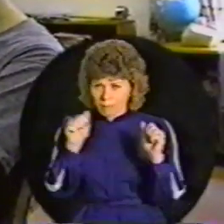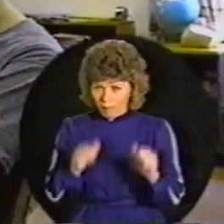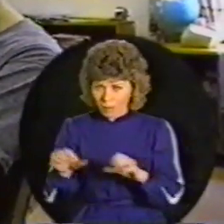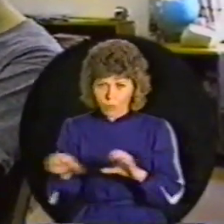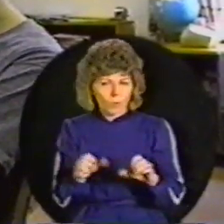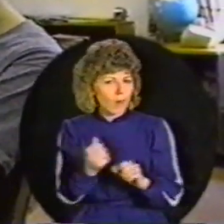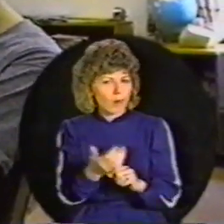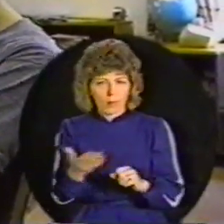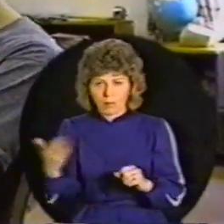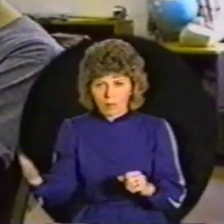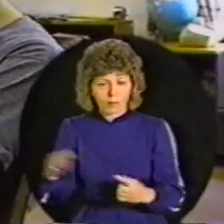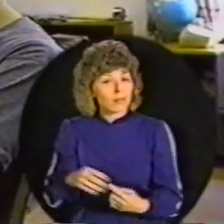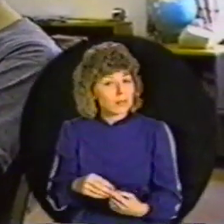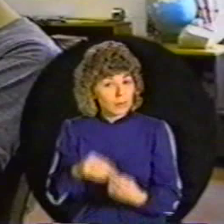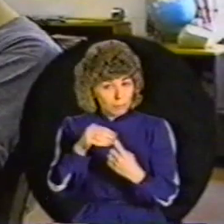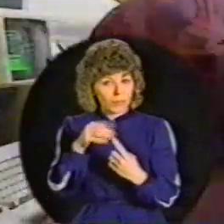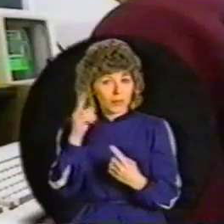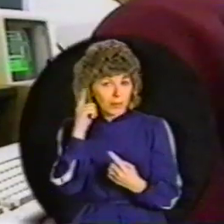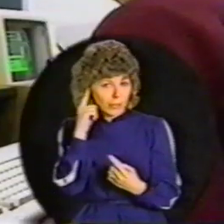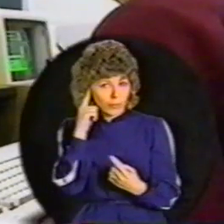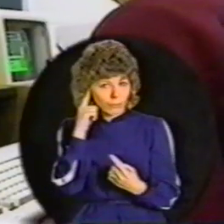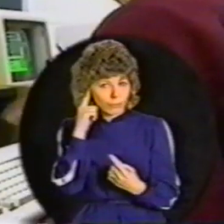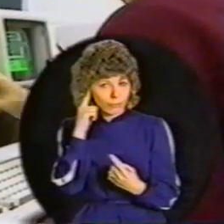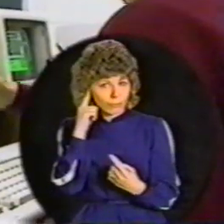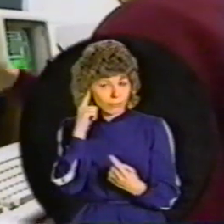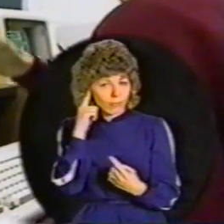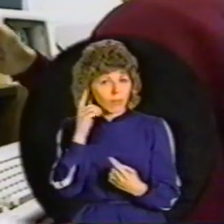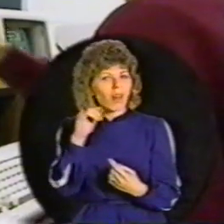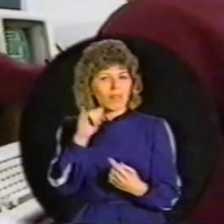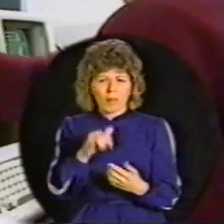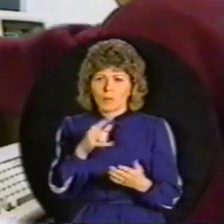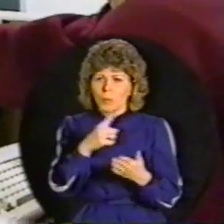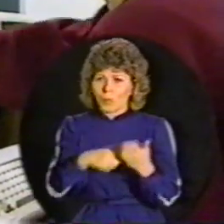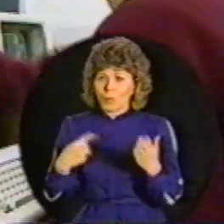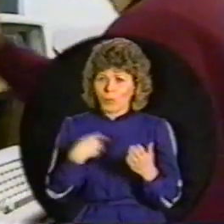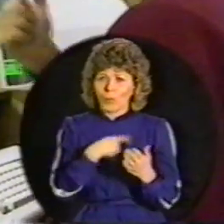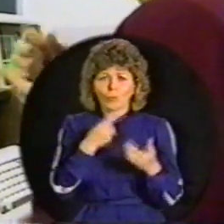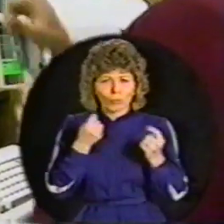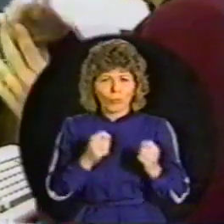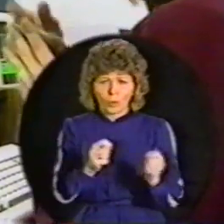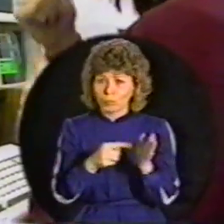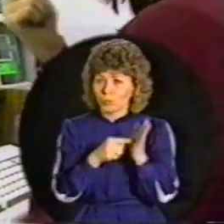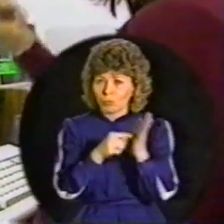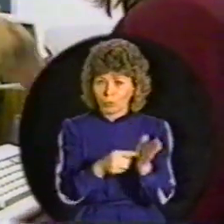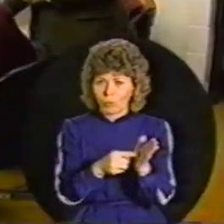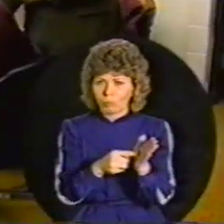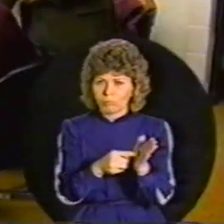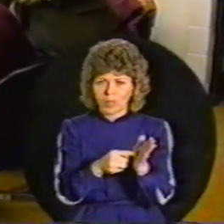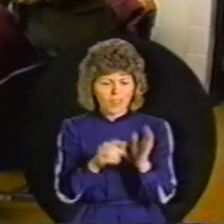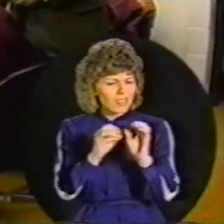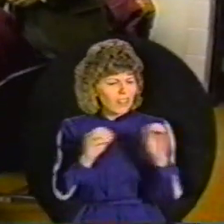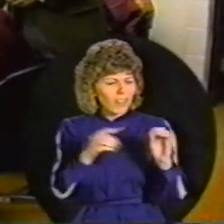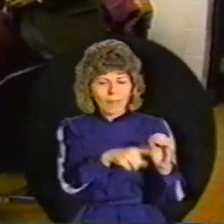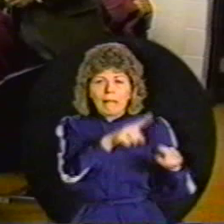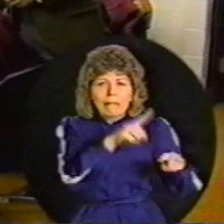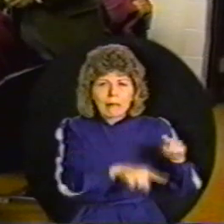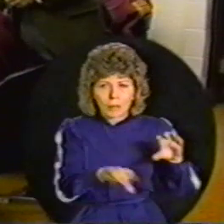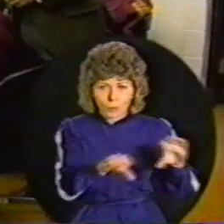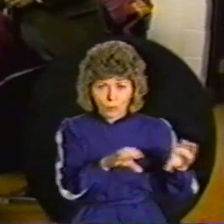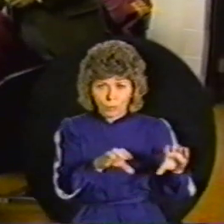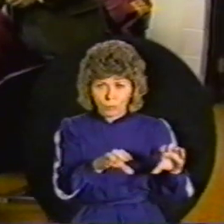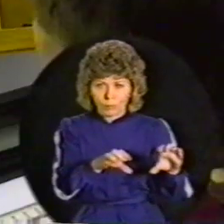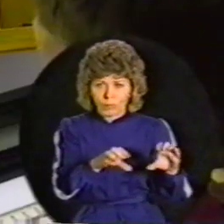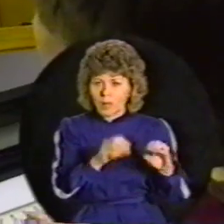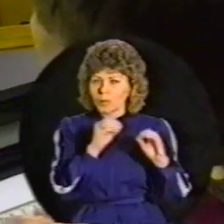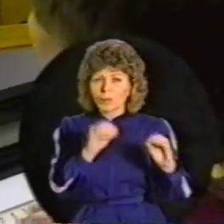Students can do anything except hear. And that's what we're trying to show. There's nothing they can't do.